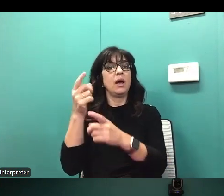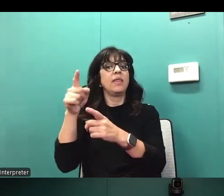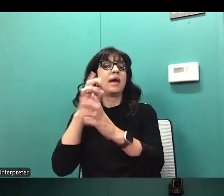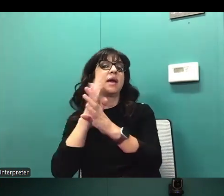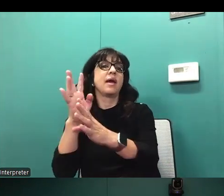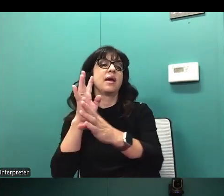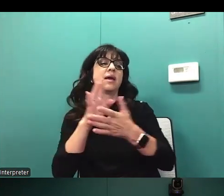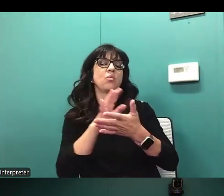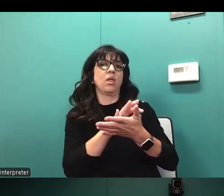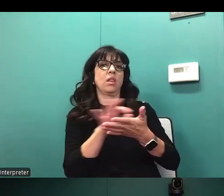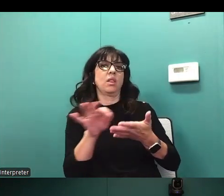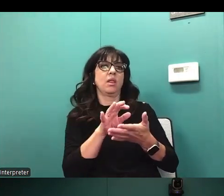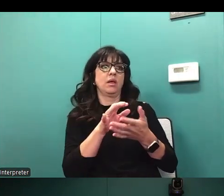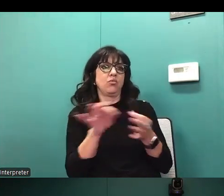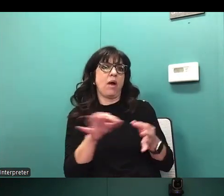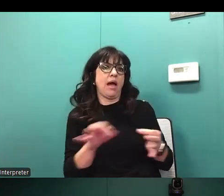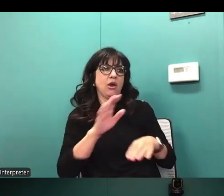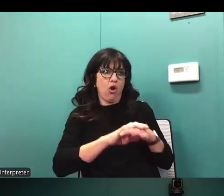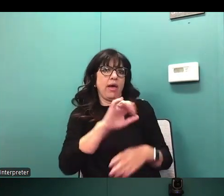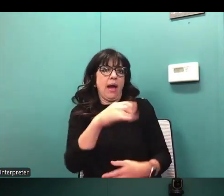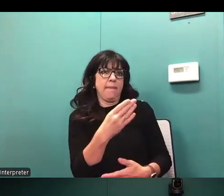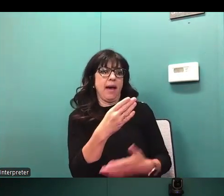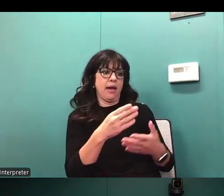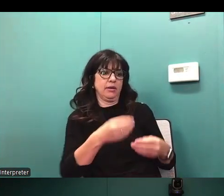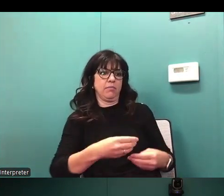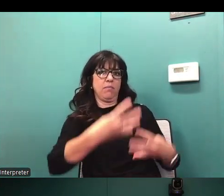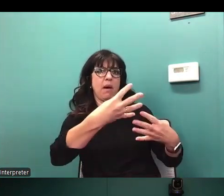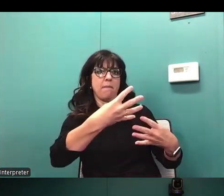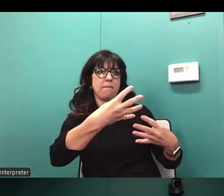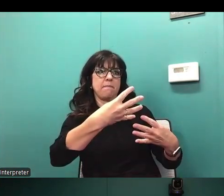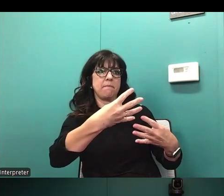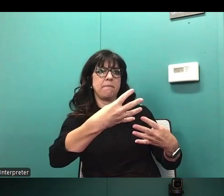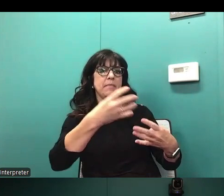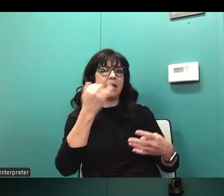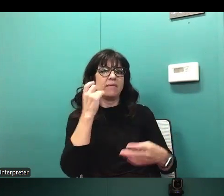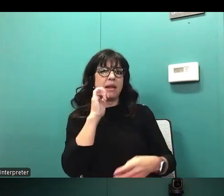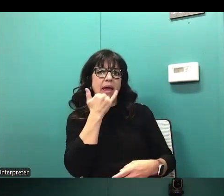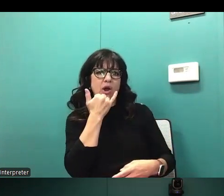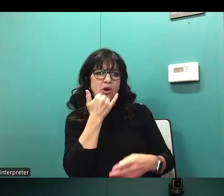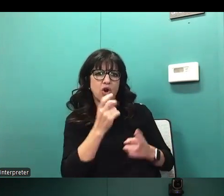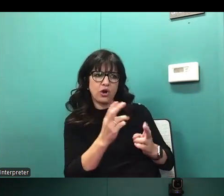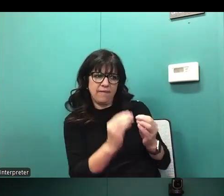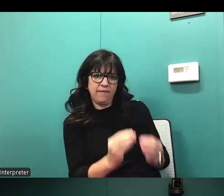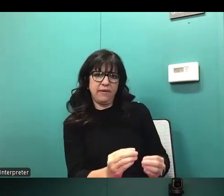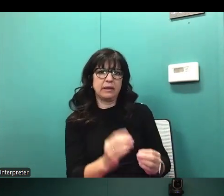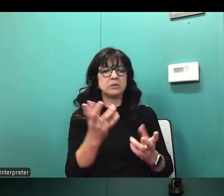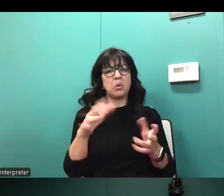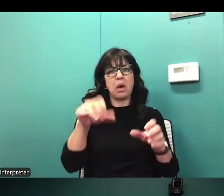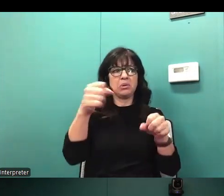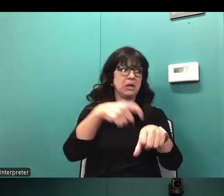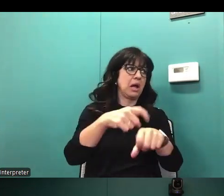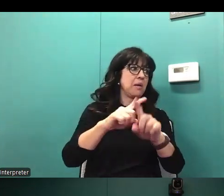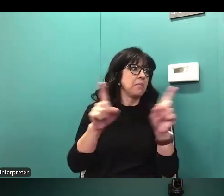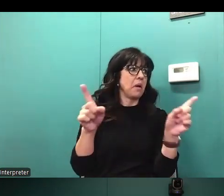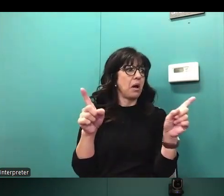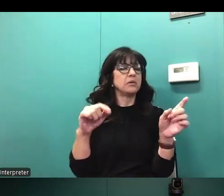copy down what the kids are saying. And then you can, if it has an error, that you can hurry and mark it out. So that would take time. Not